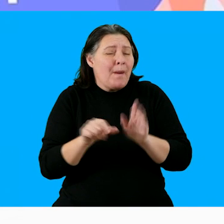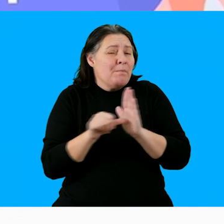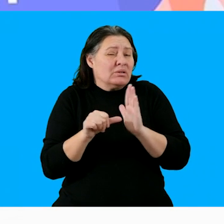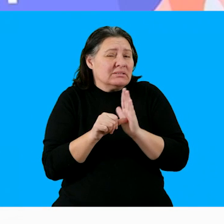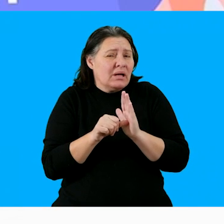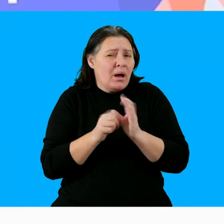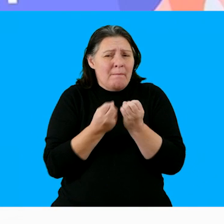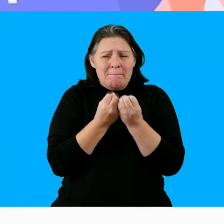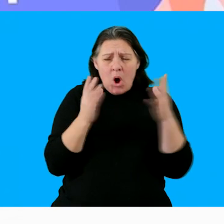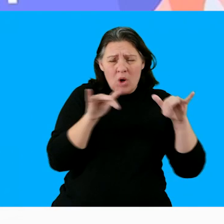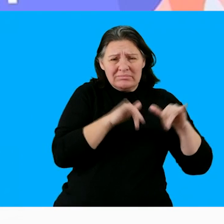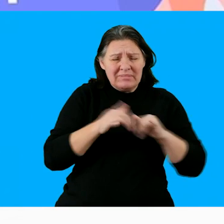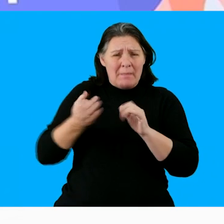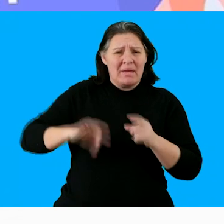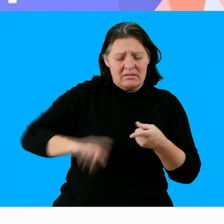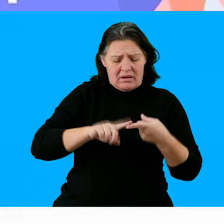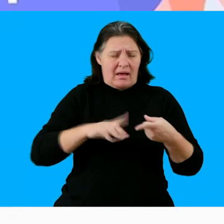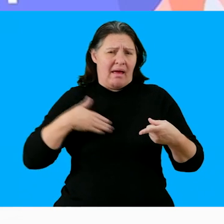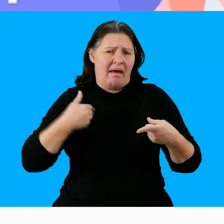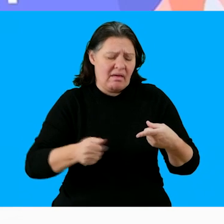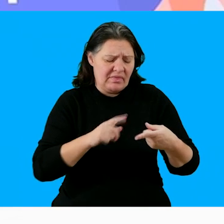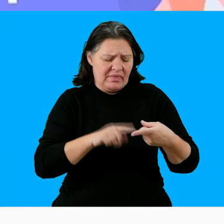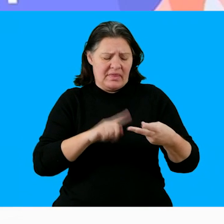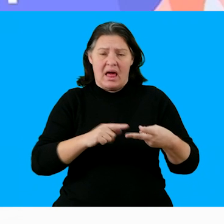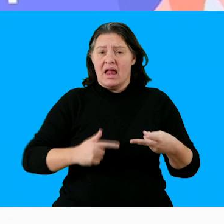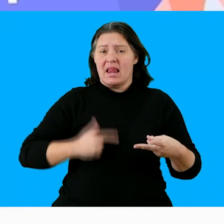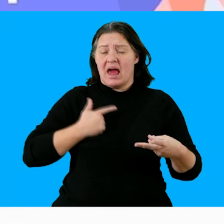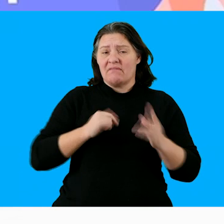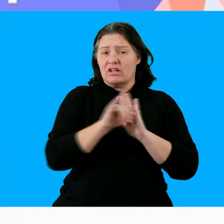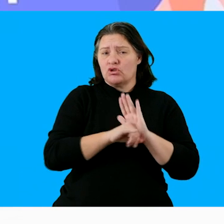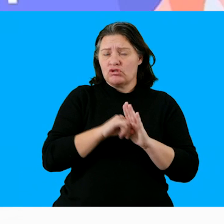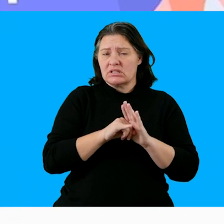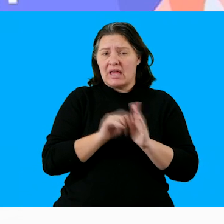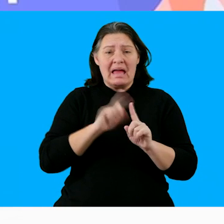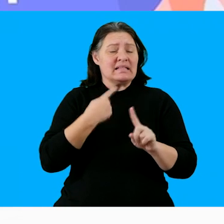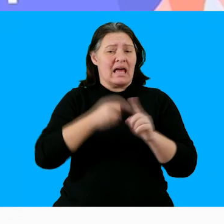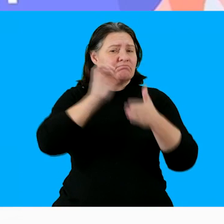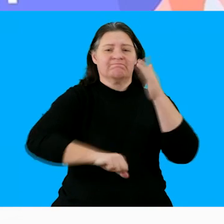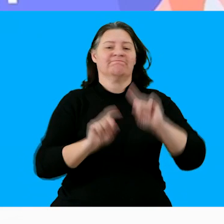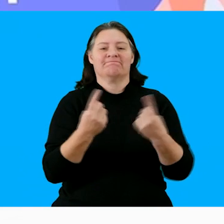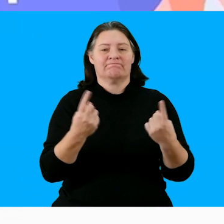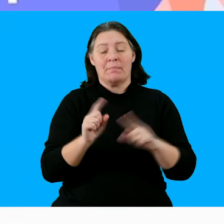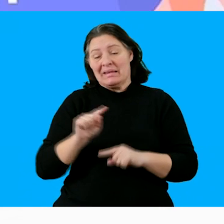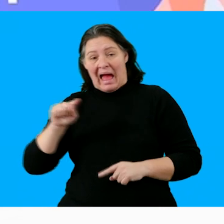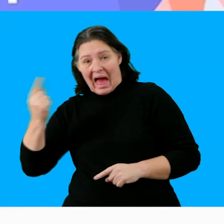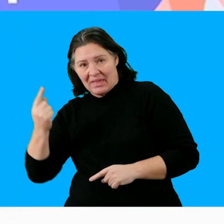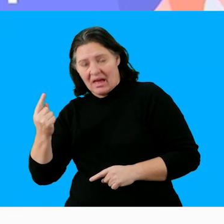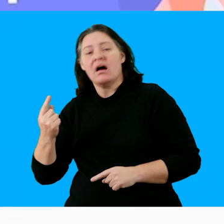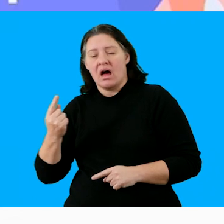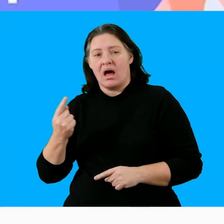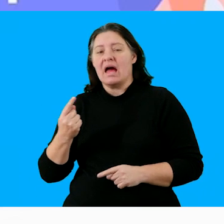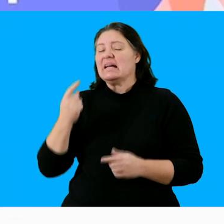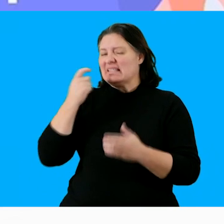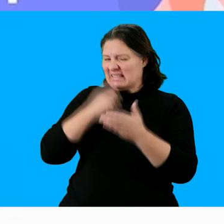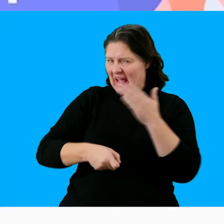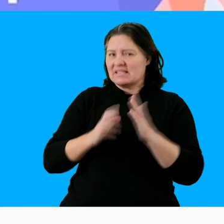some of the most common fringe benefits like your health and life insurance are not taxable, but others are taxed at fair